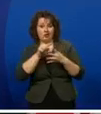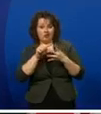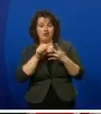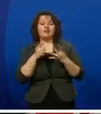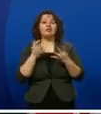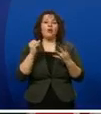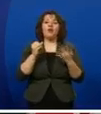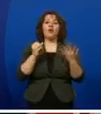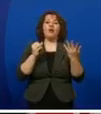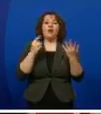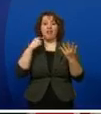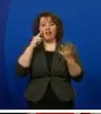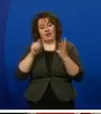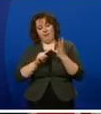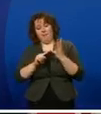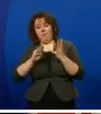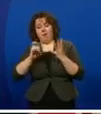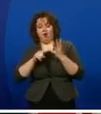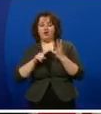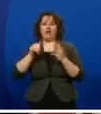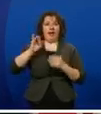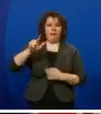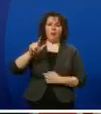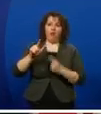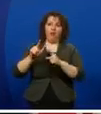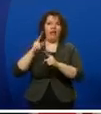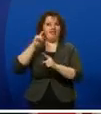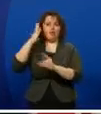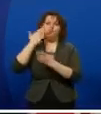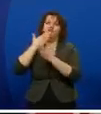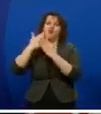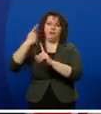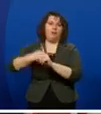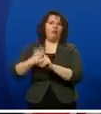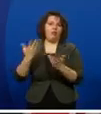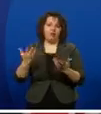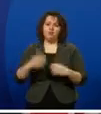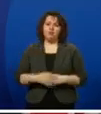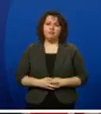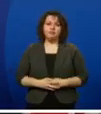change at the end of March into April. April's going to be a big month.